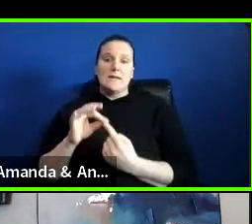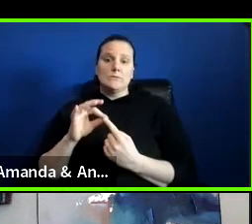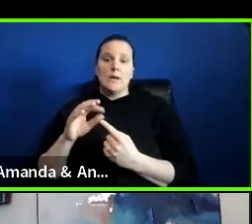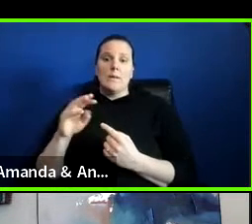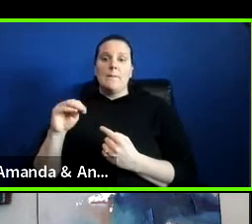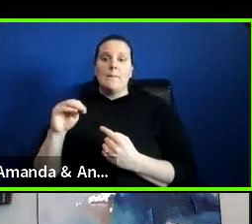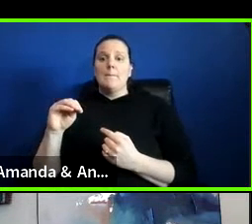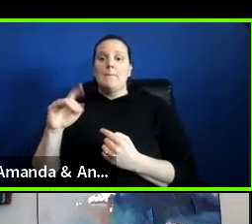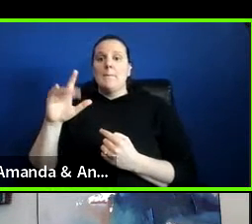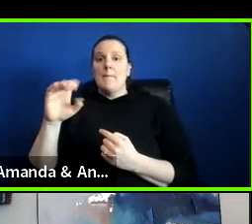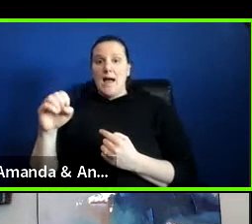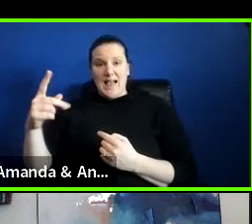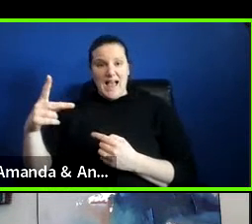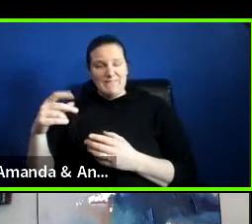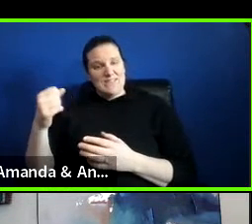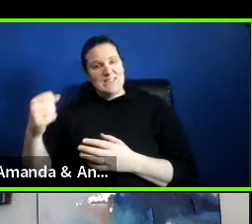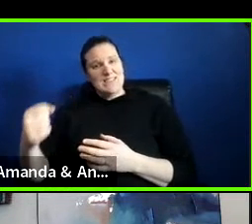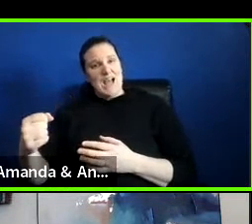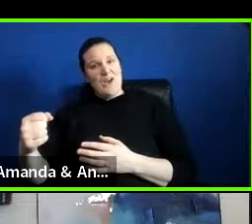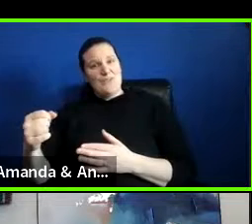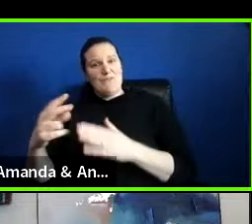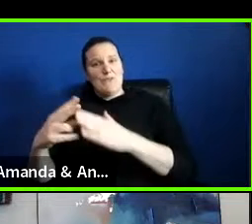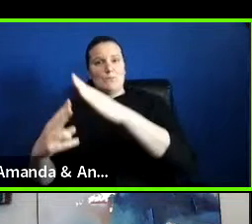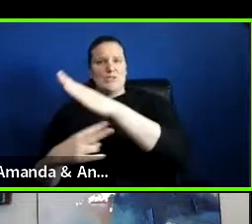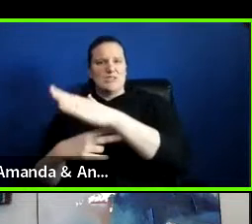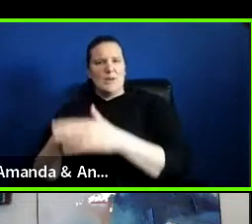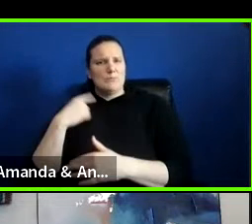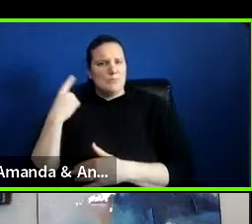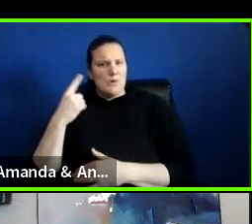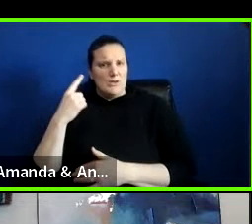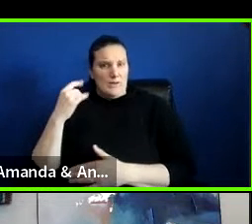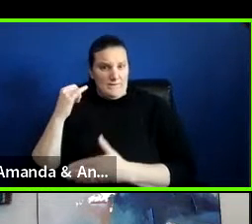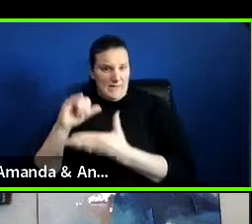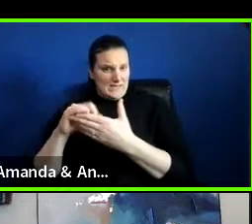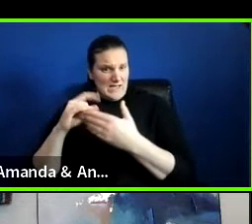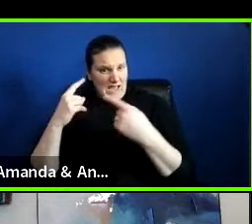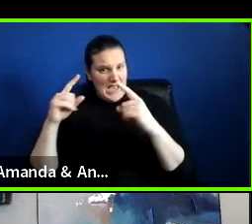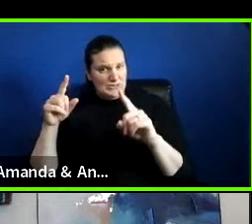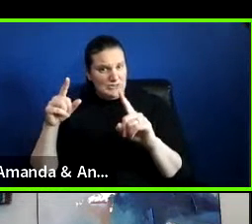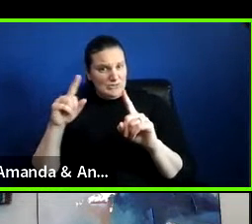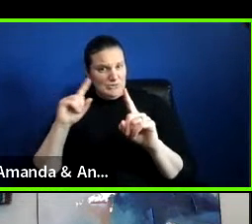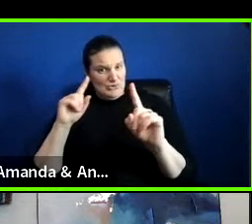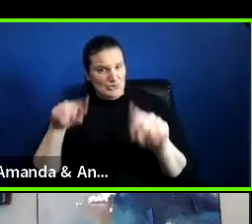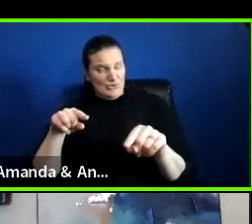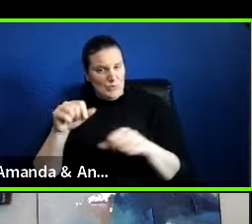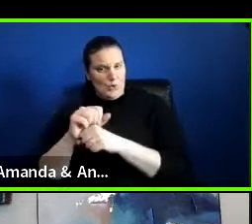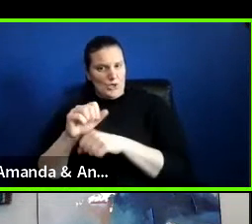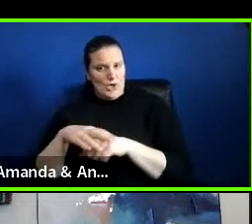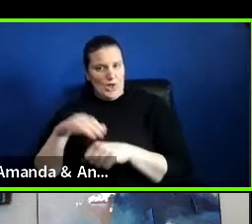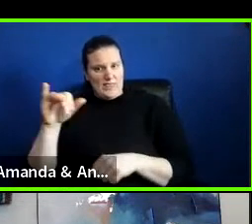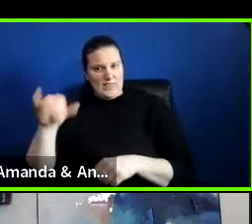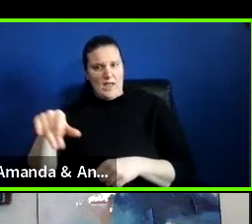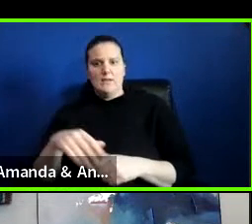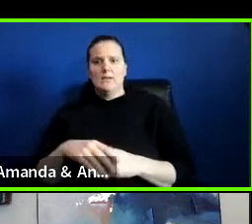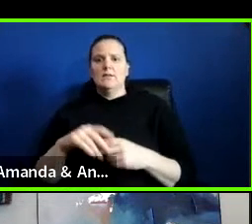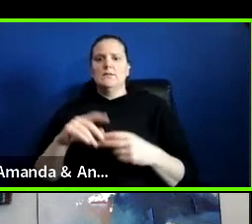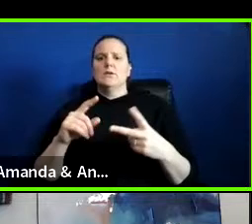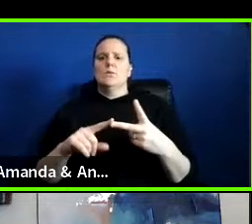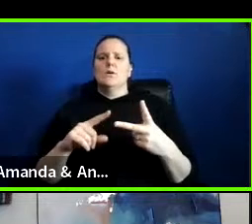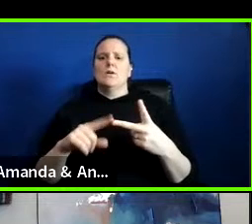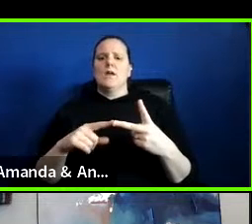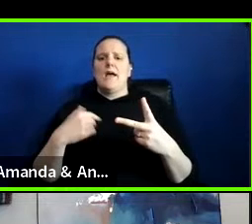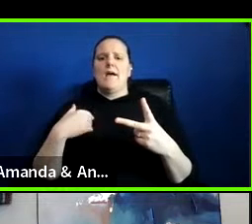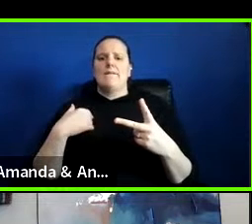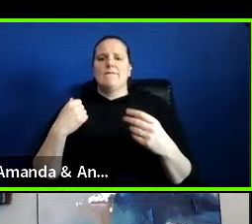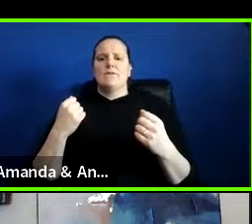south of the bridge or not? So I guess I'm curious if there's an answer to that, or if that's something that you're working on. And the second one is around, are there multiple, or is